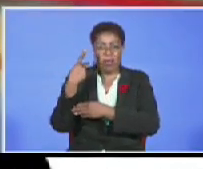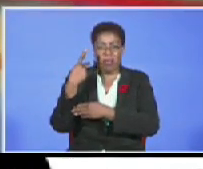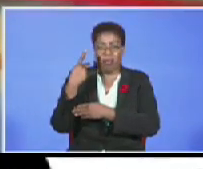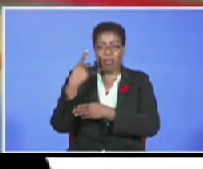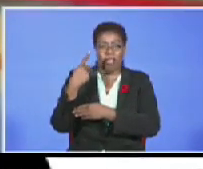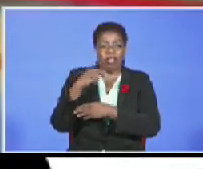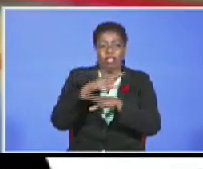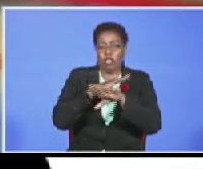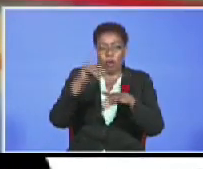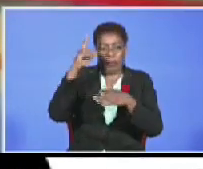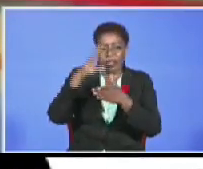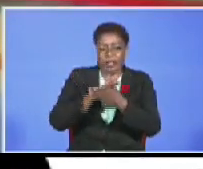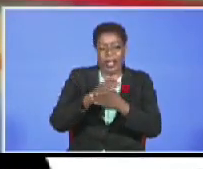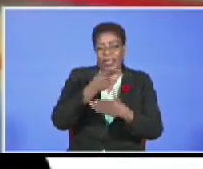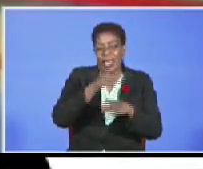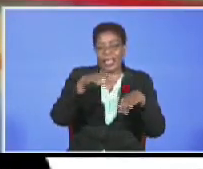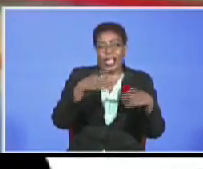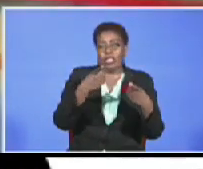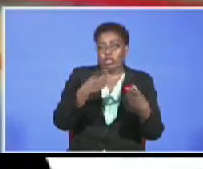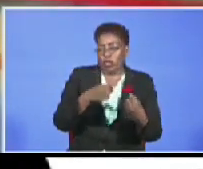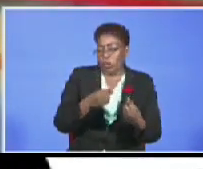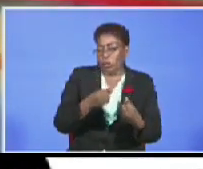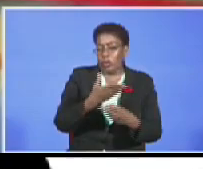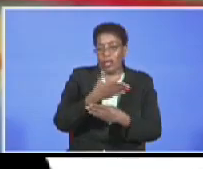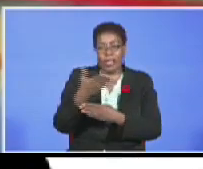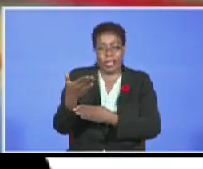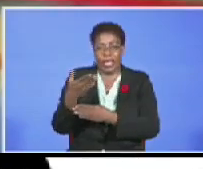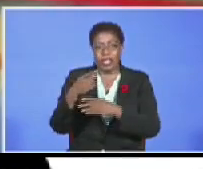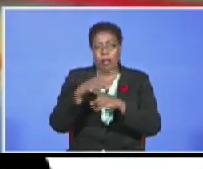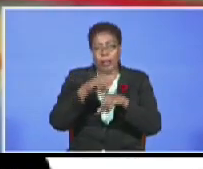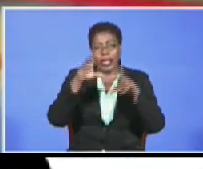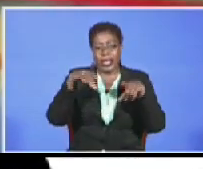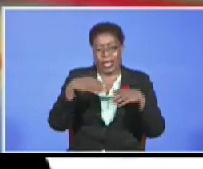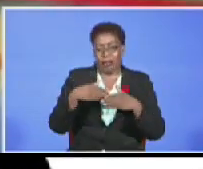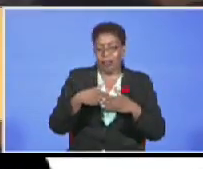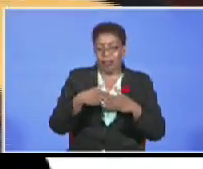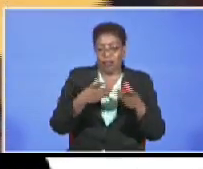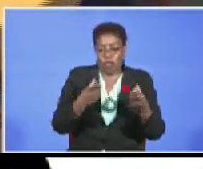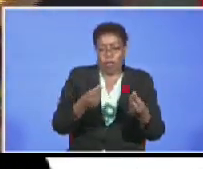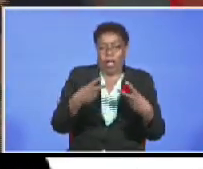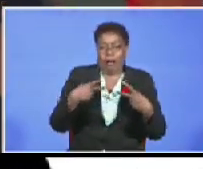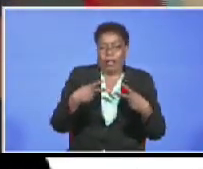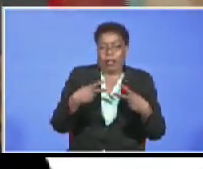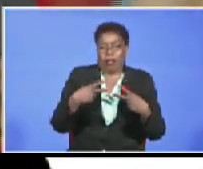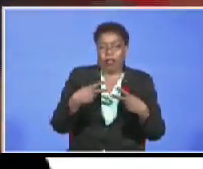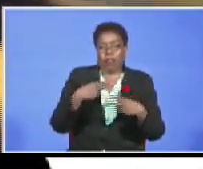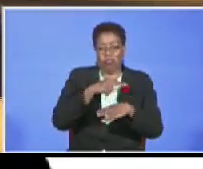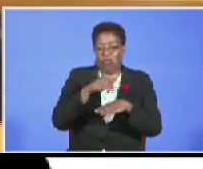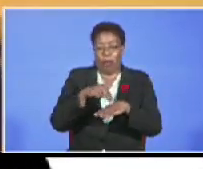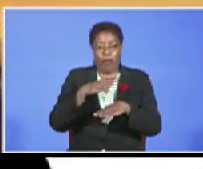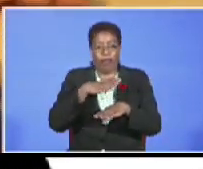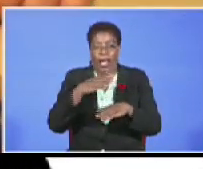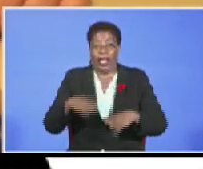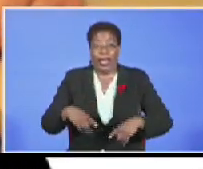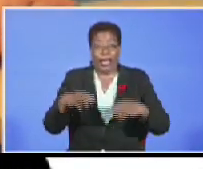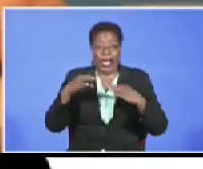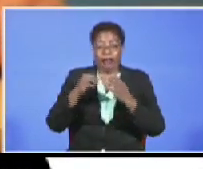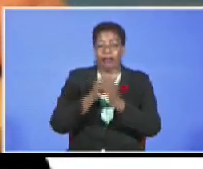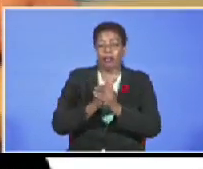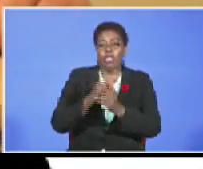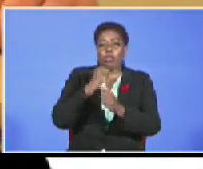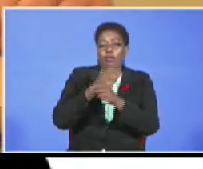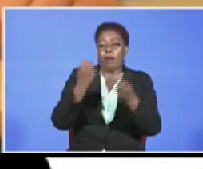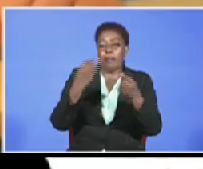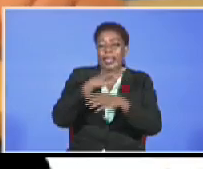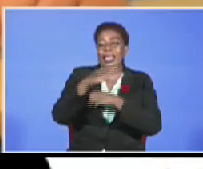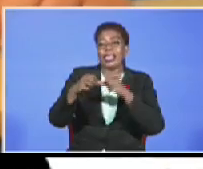don't believe that they can do certain things, but they are very capable of leading normal lives. After working years with children with Down syndrome and